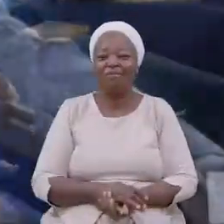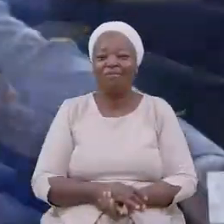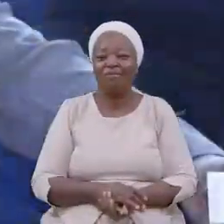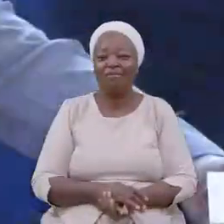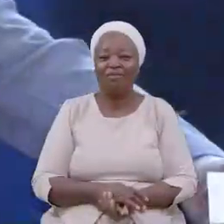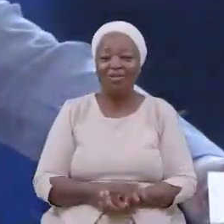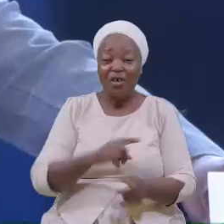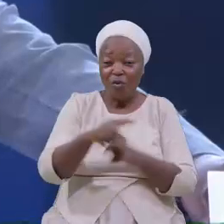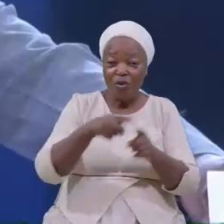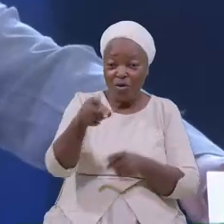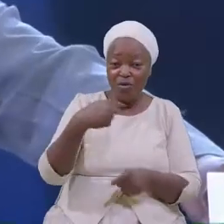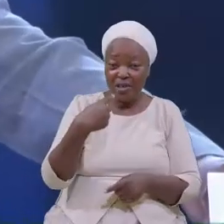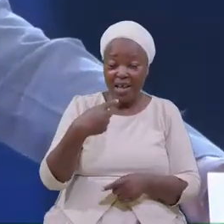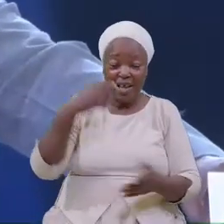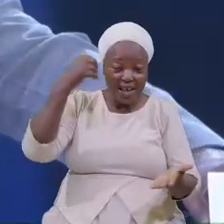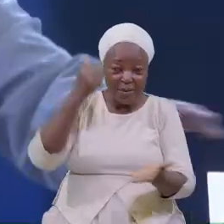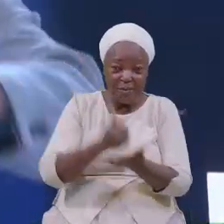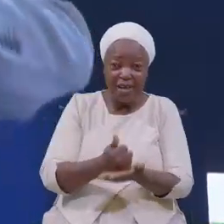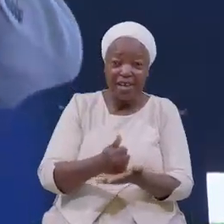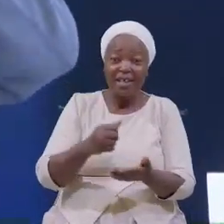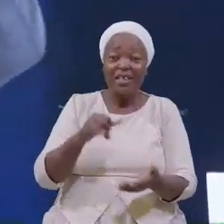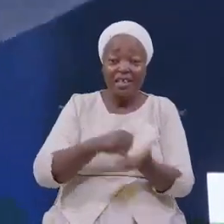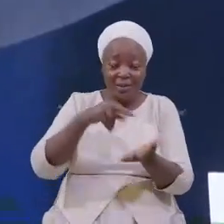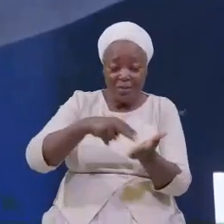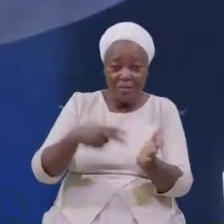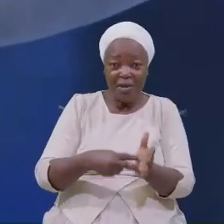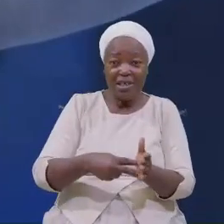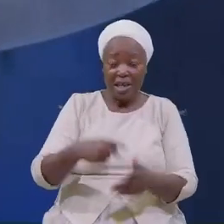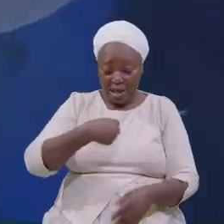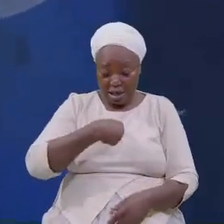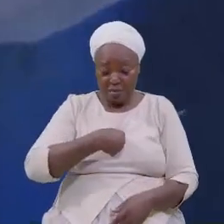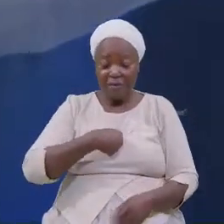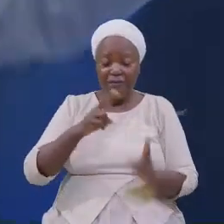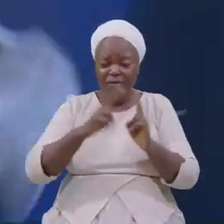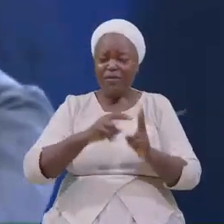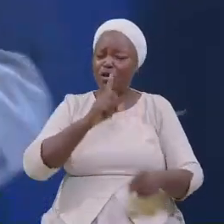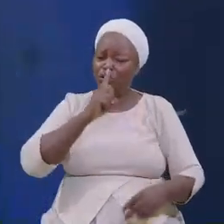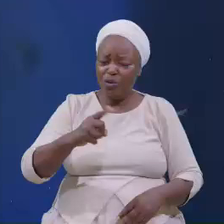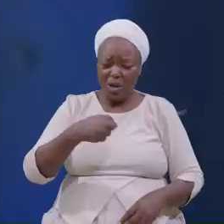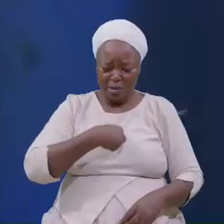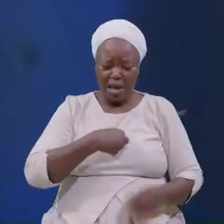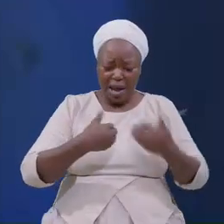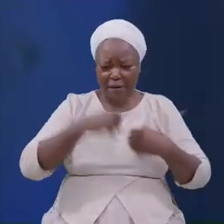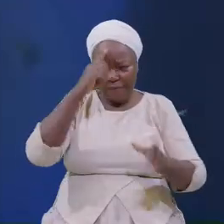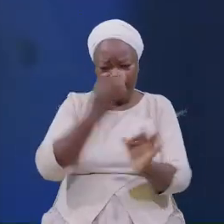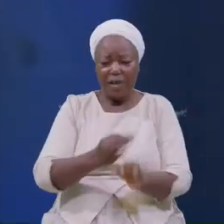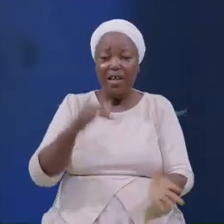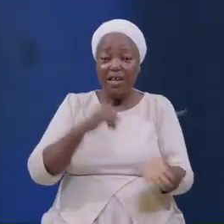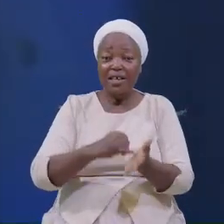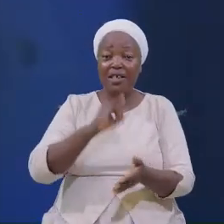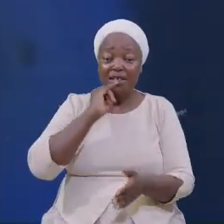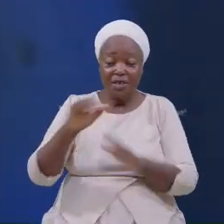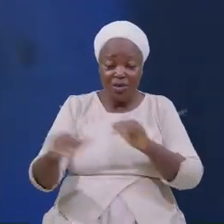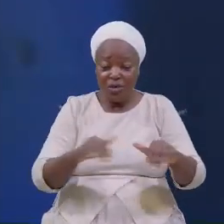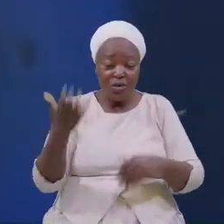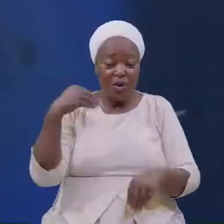When you say amen, it means I am assured. I have faith. It is done in